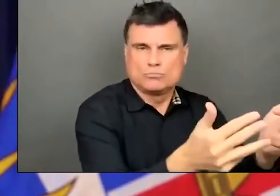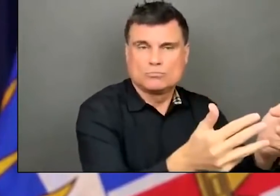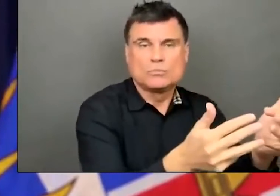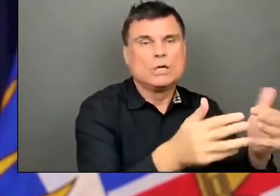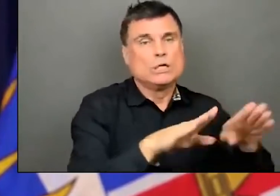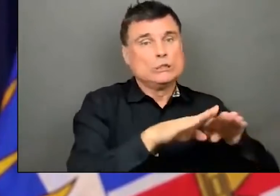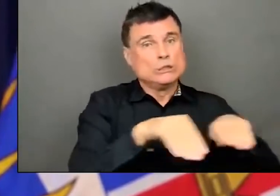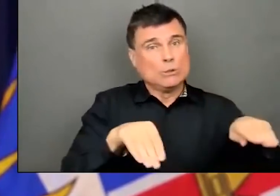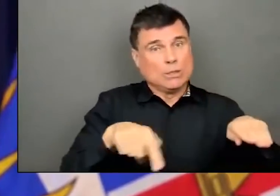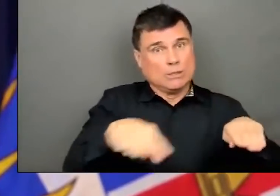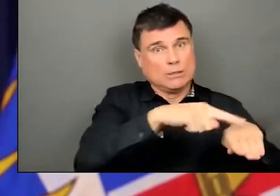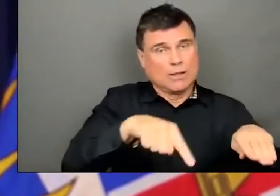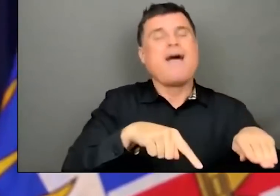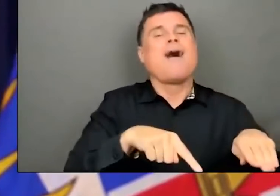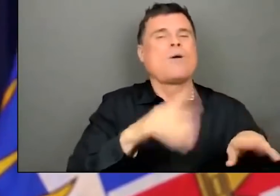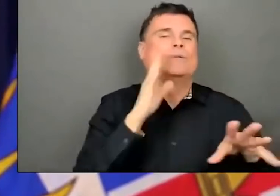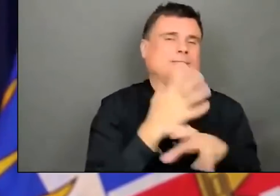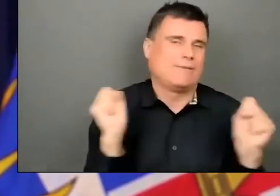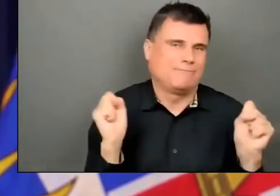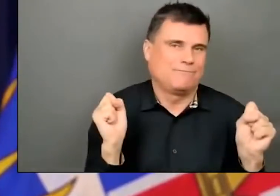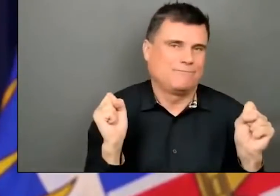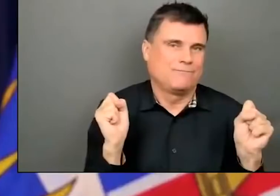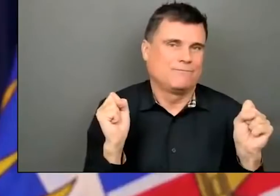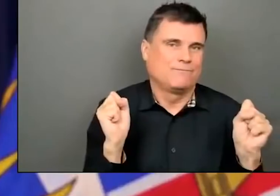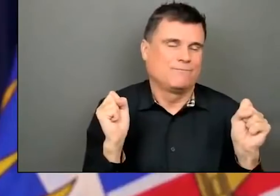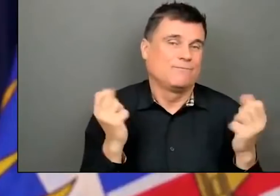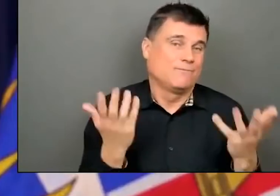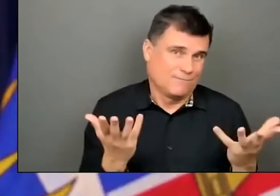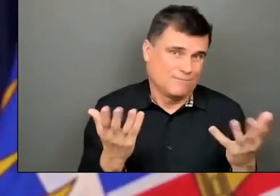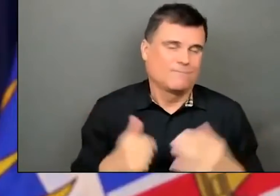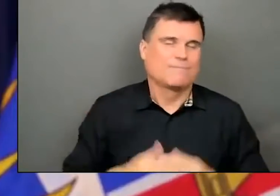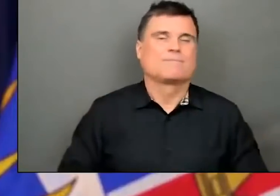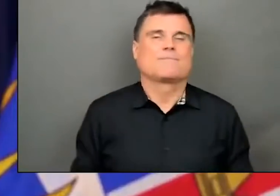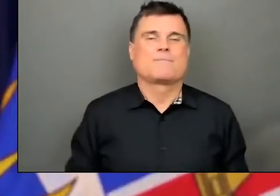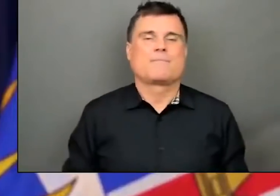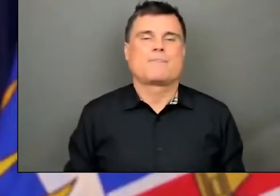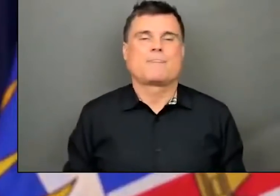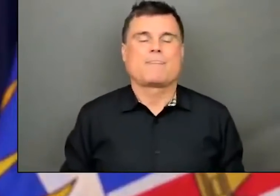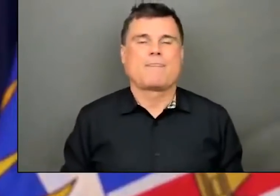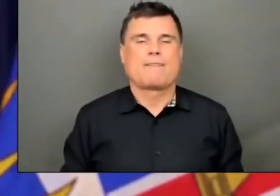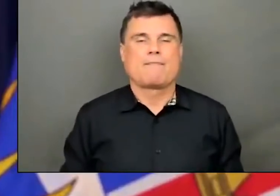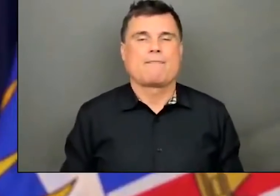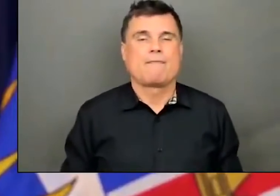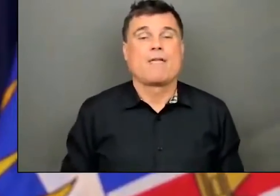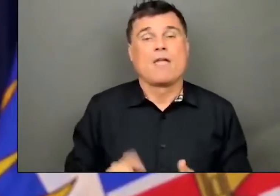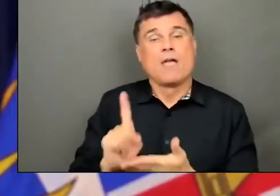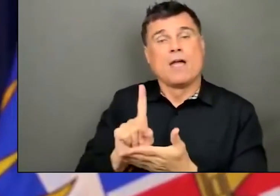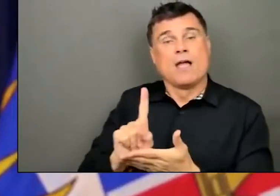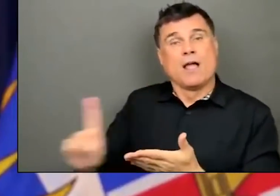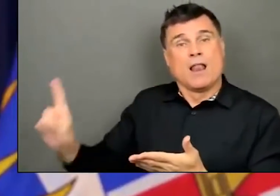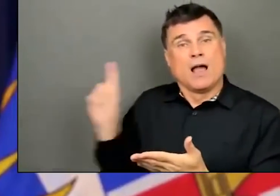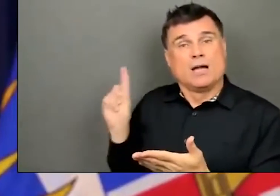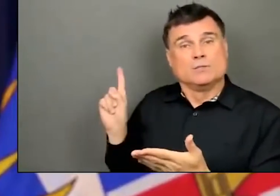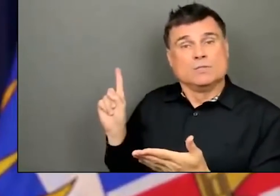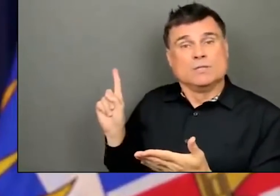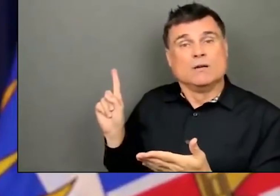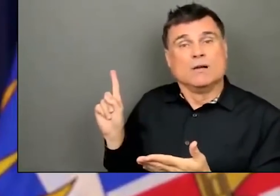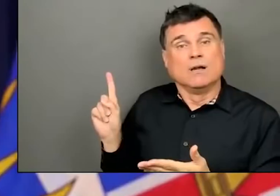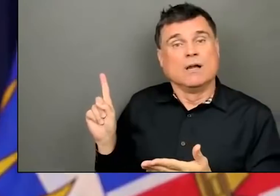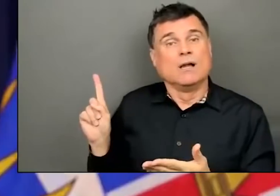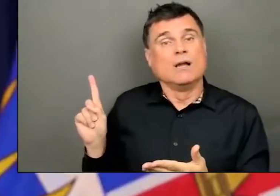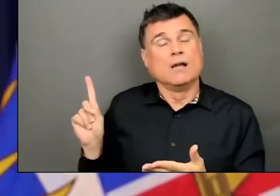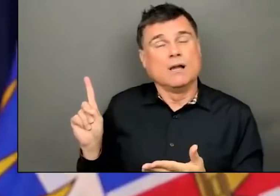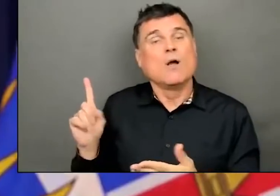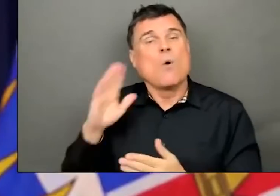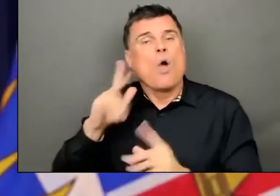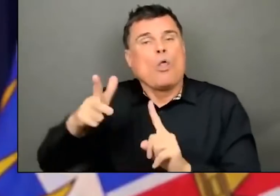Last week as well, we announced that booster vaccines have been expanded to everybody on a program based on risk. And